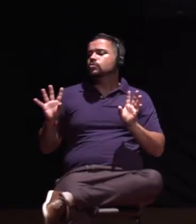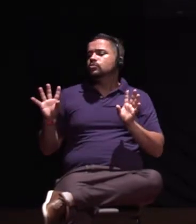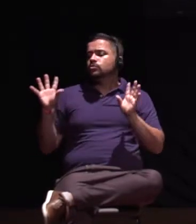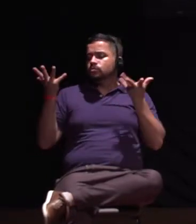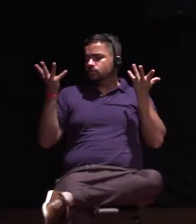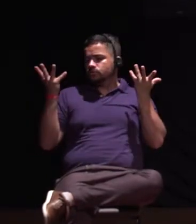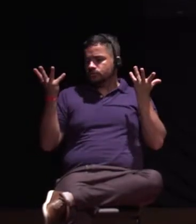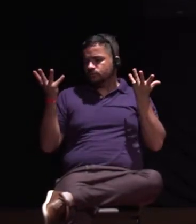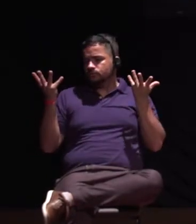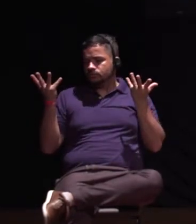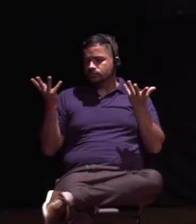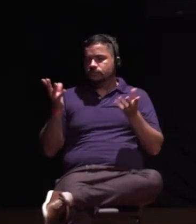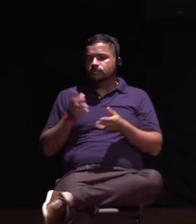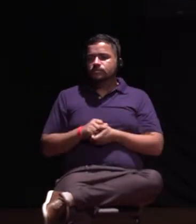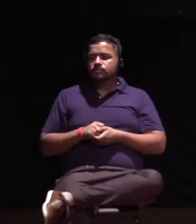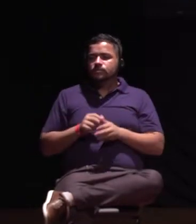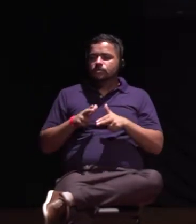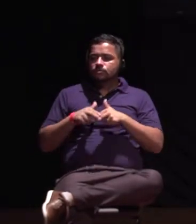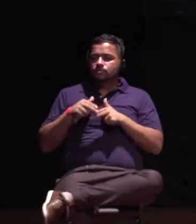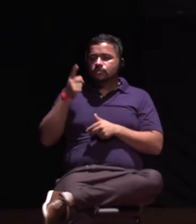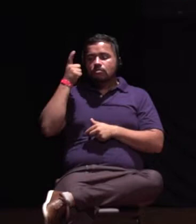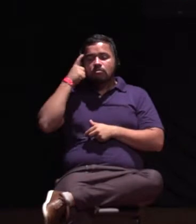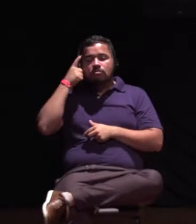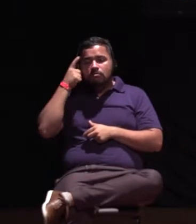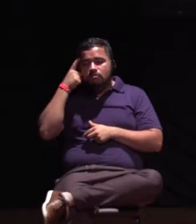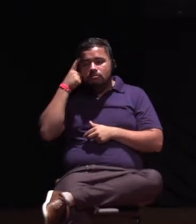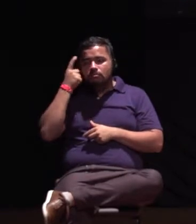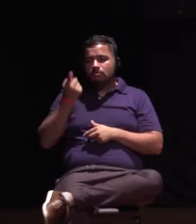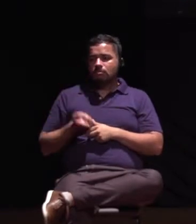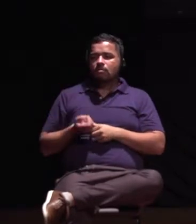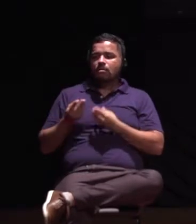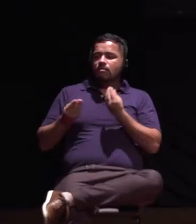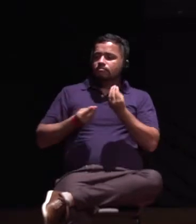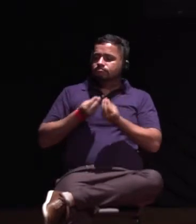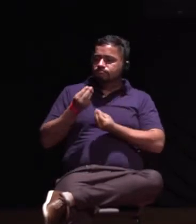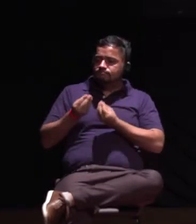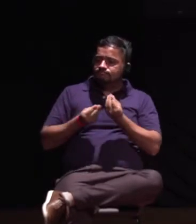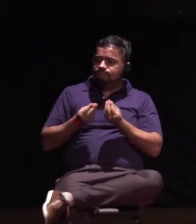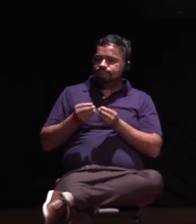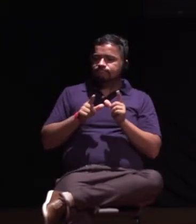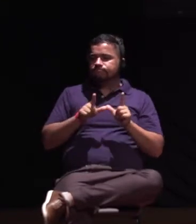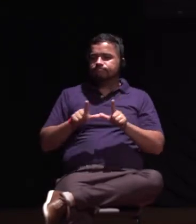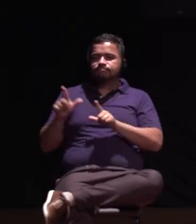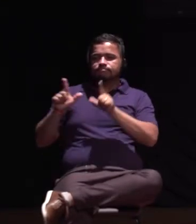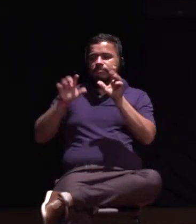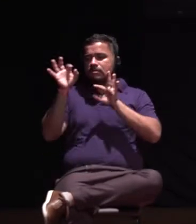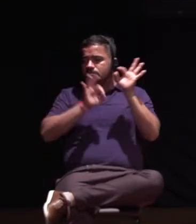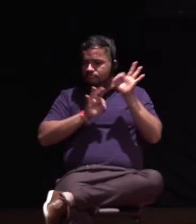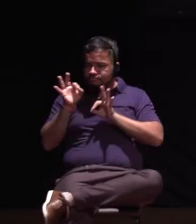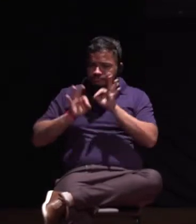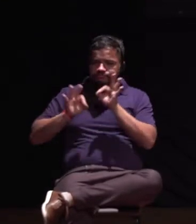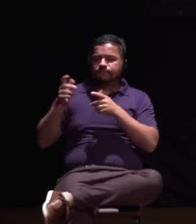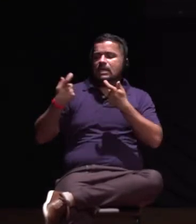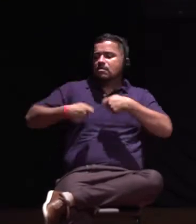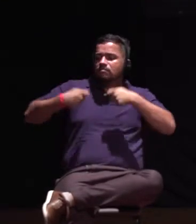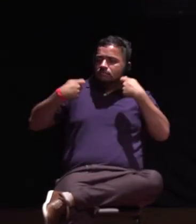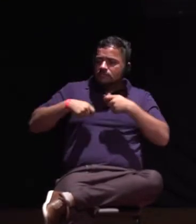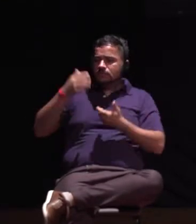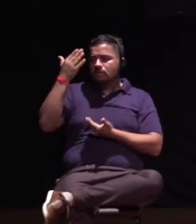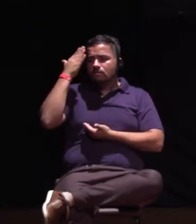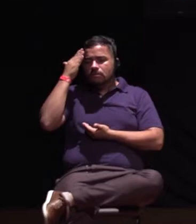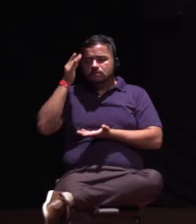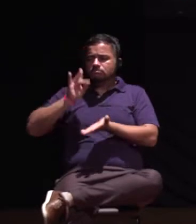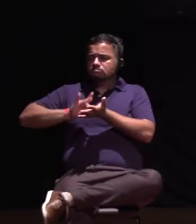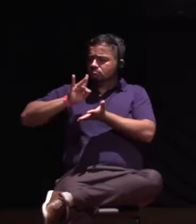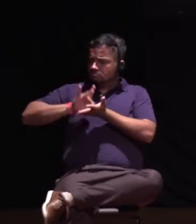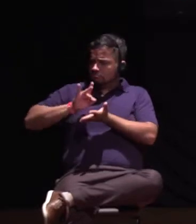thought about, and thus finding the way to write them in such a way that they will lead to an